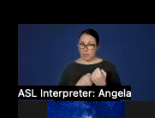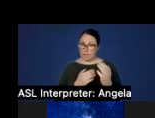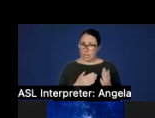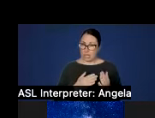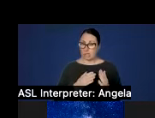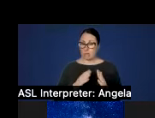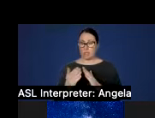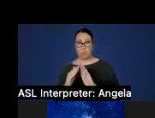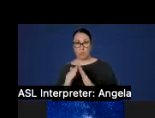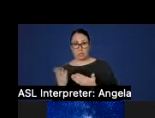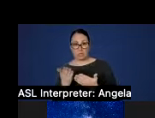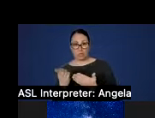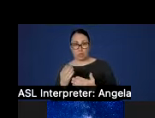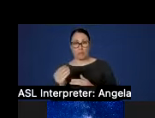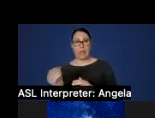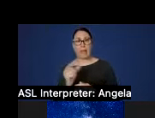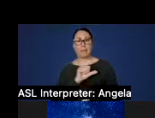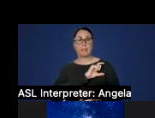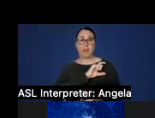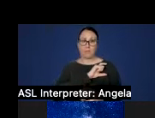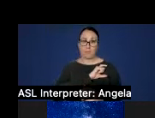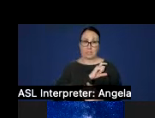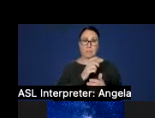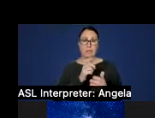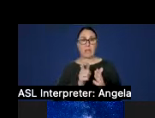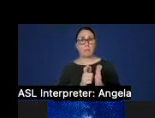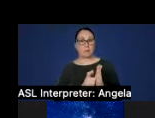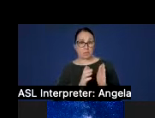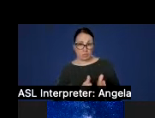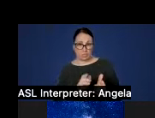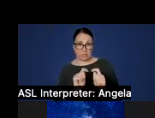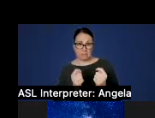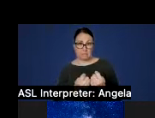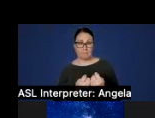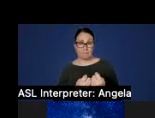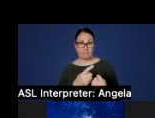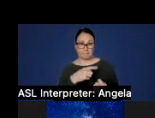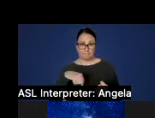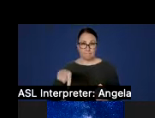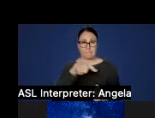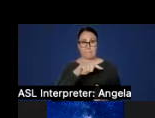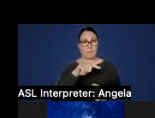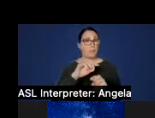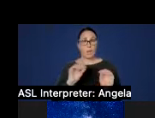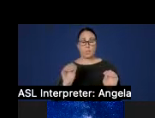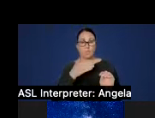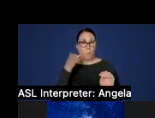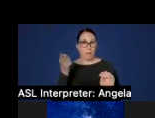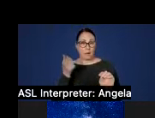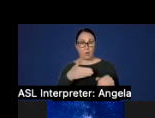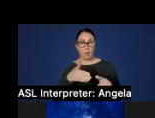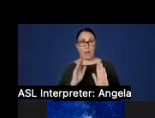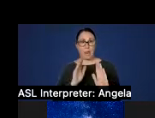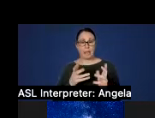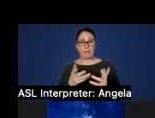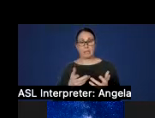the prosecution law enforcement team you work with. I'll leave you with this. It seems to me there is no better way to uncover the deepest values